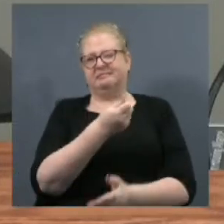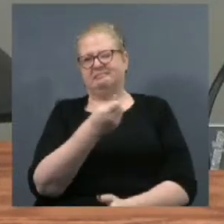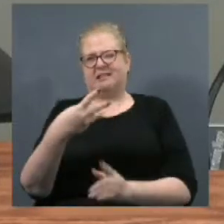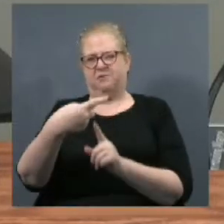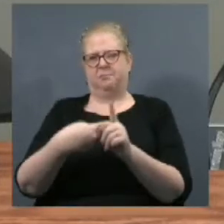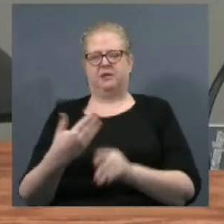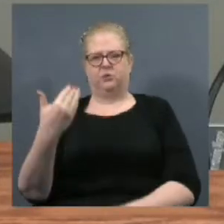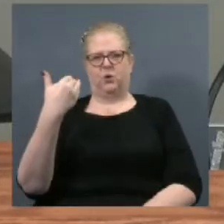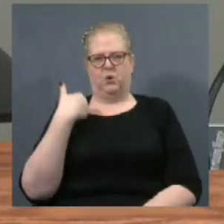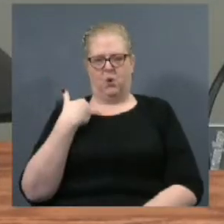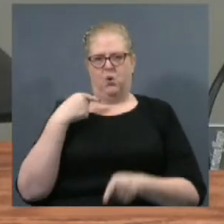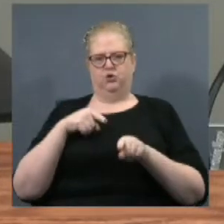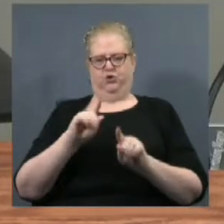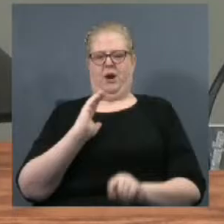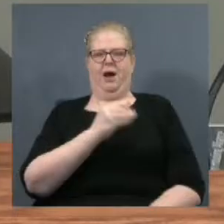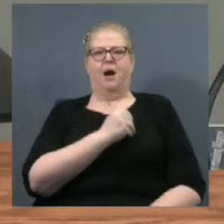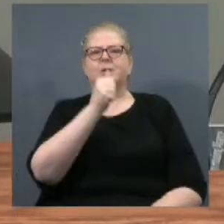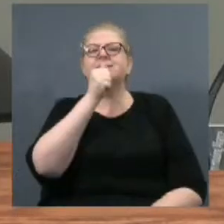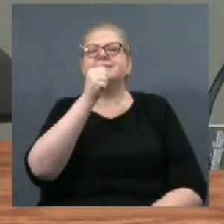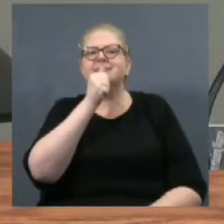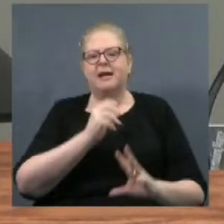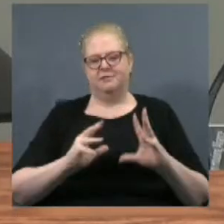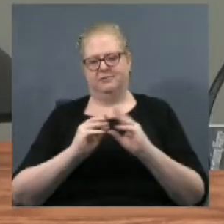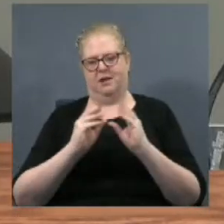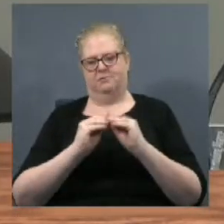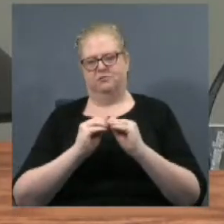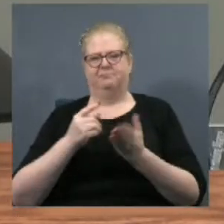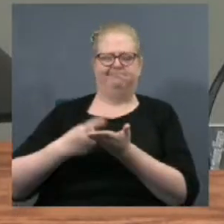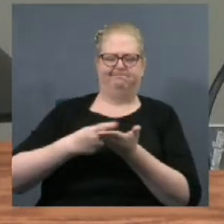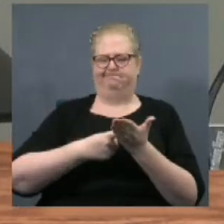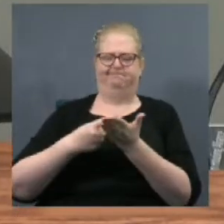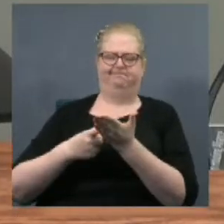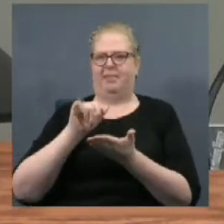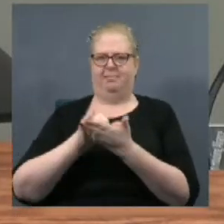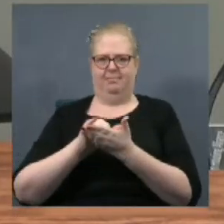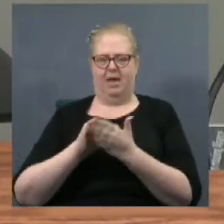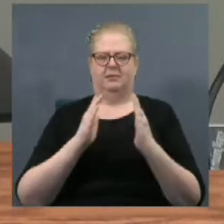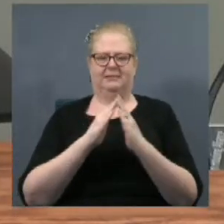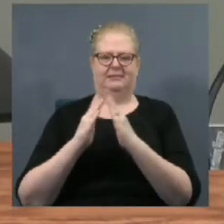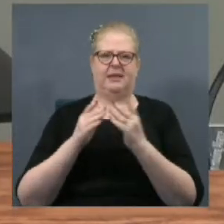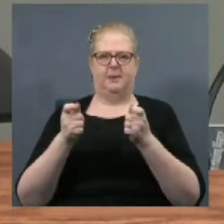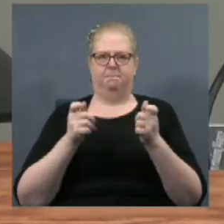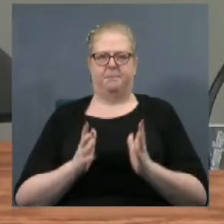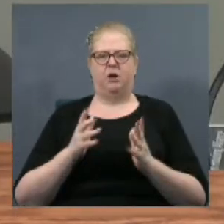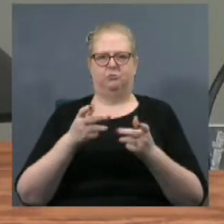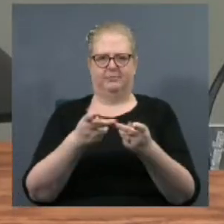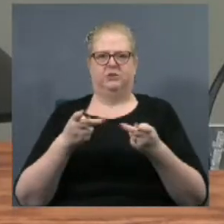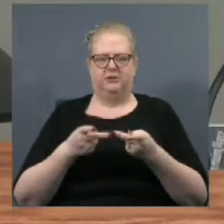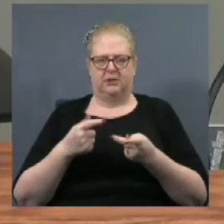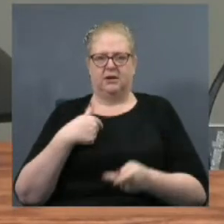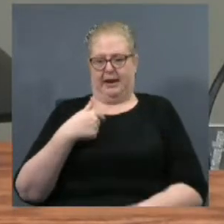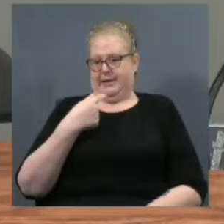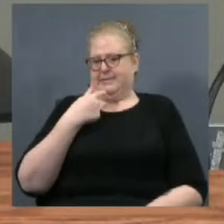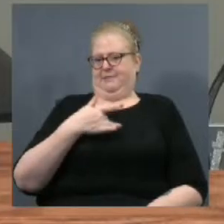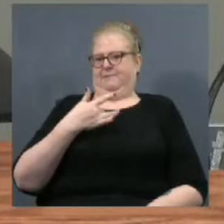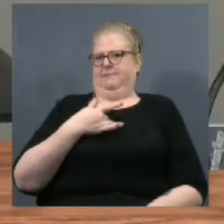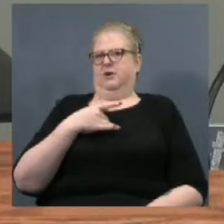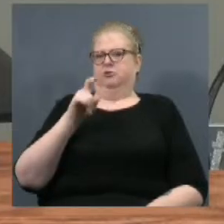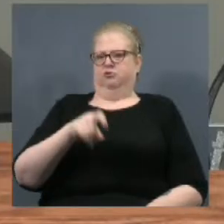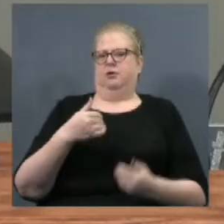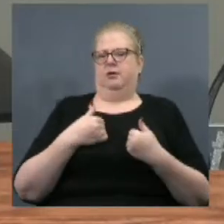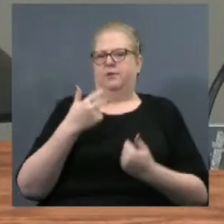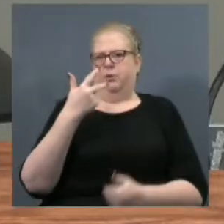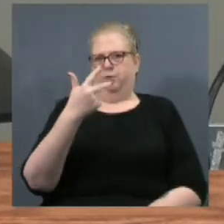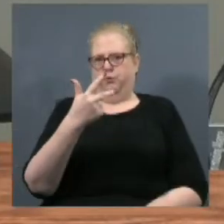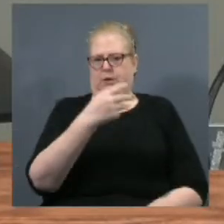in executive session and talking about the city manager position. And I said I felt like that we ought to have 3 members from the